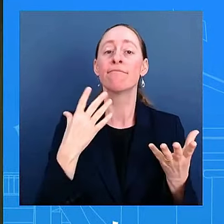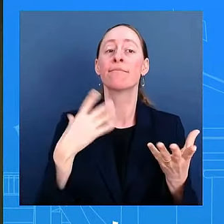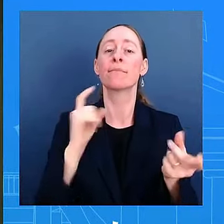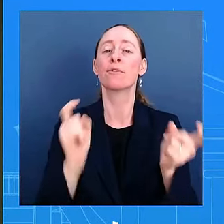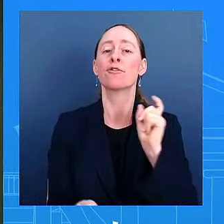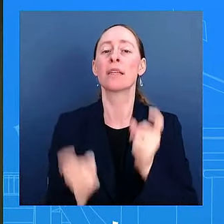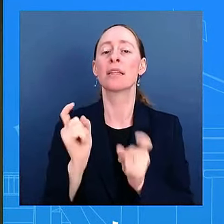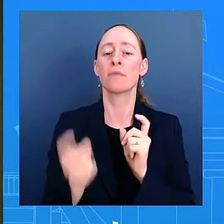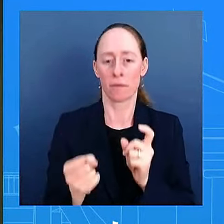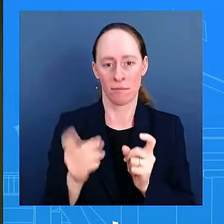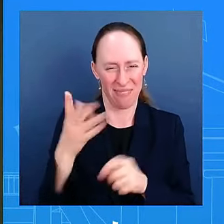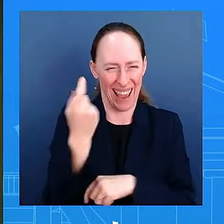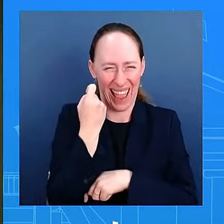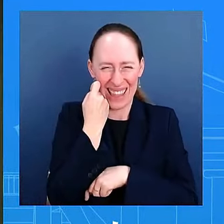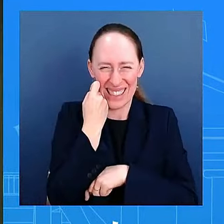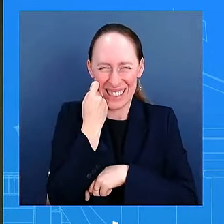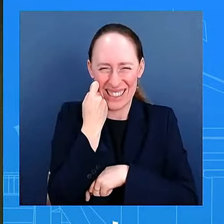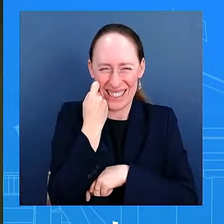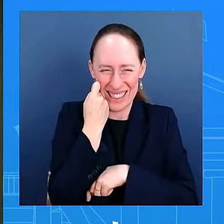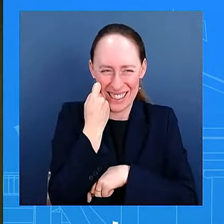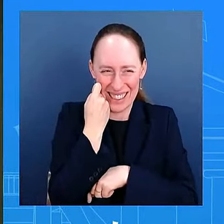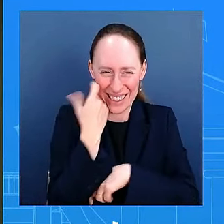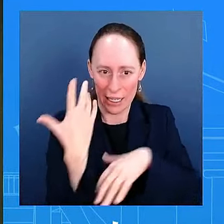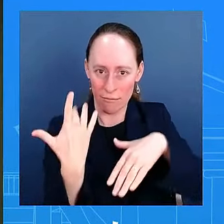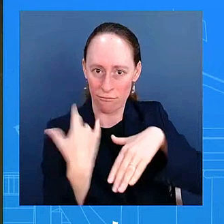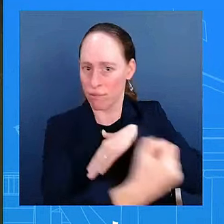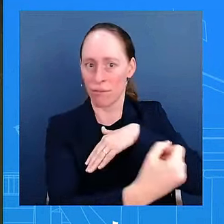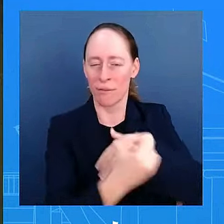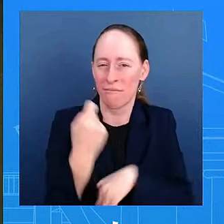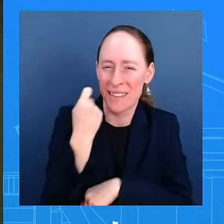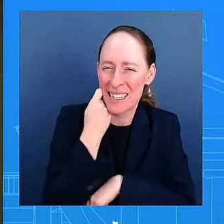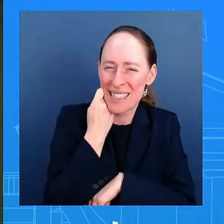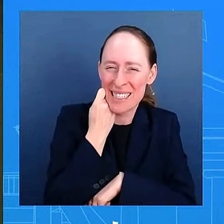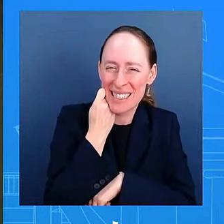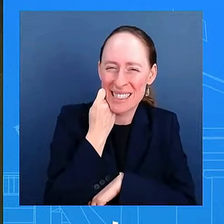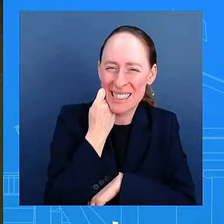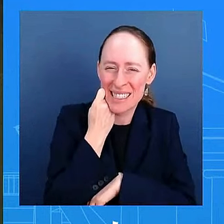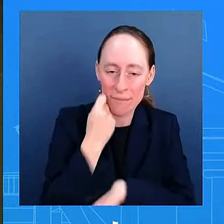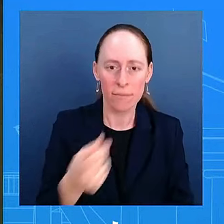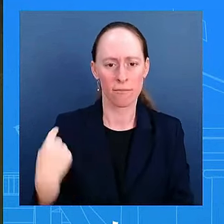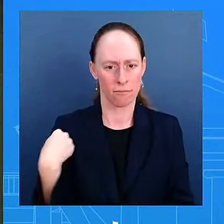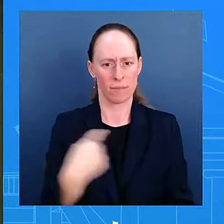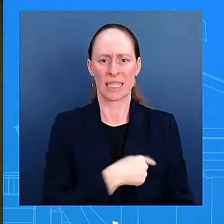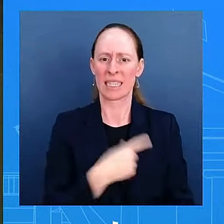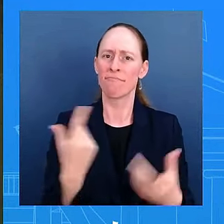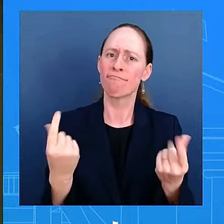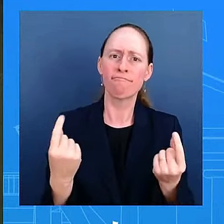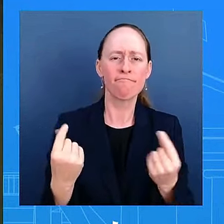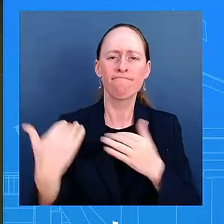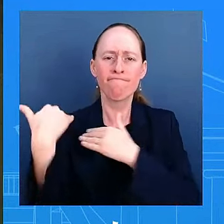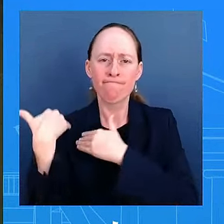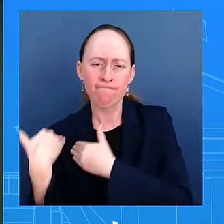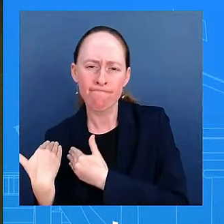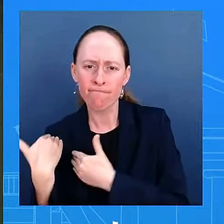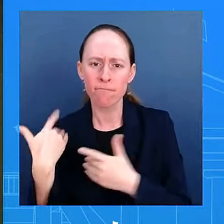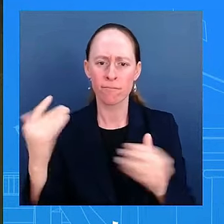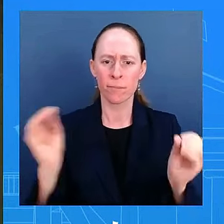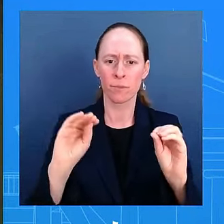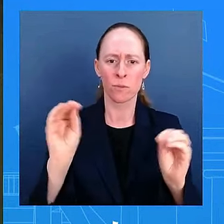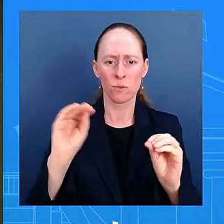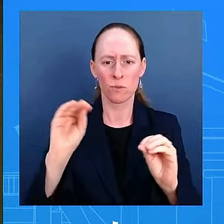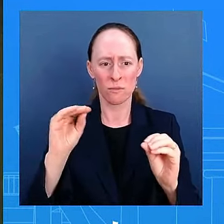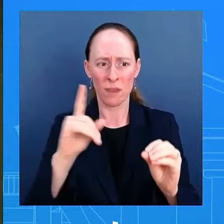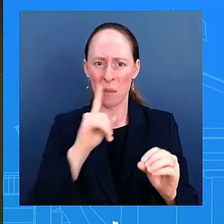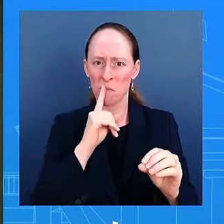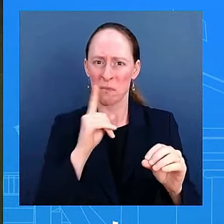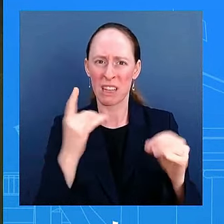is. All right. It is our job to make sure that that number doesn't climb through valiant search and rescue efforts, but